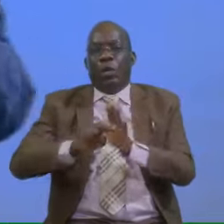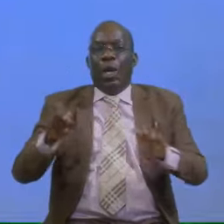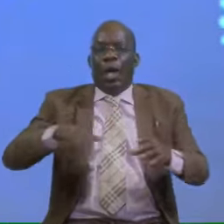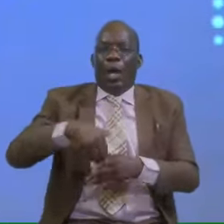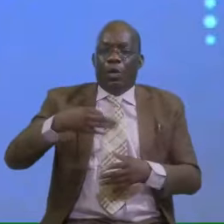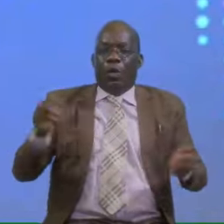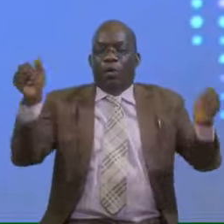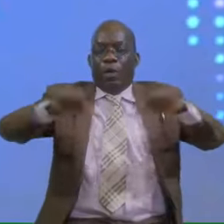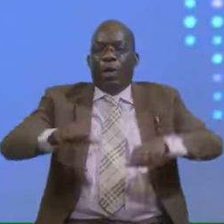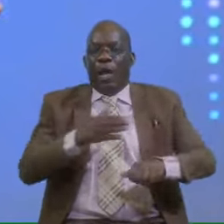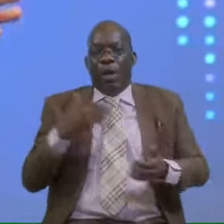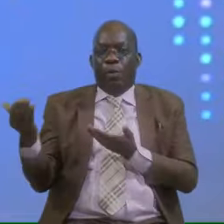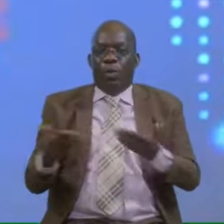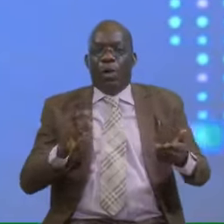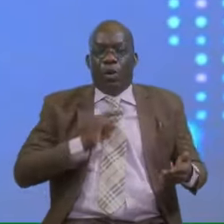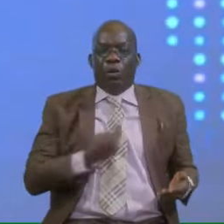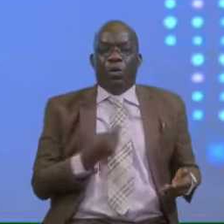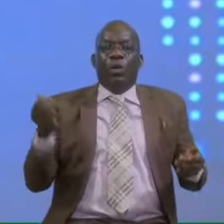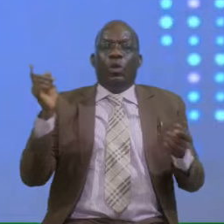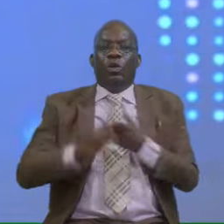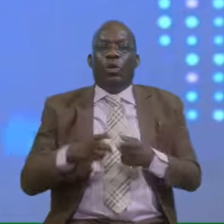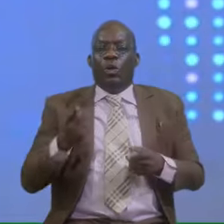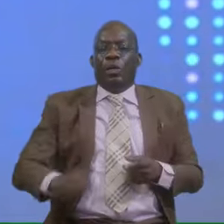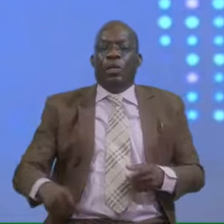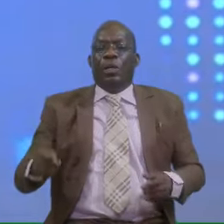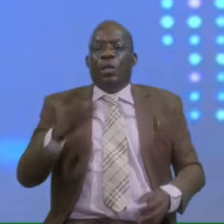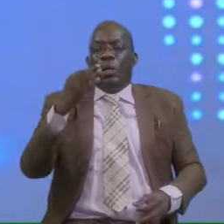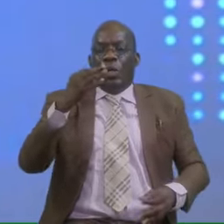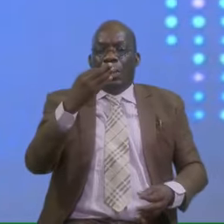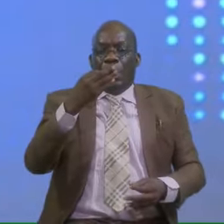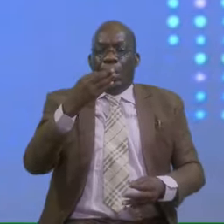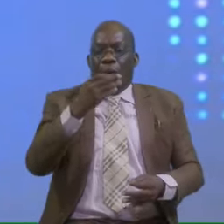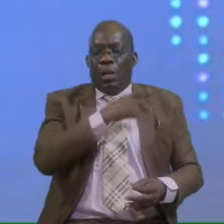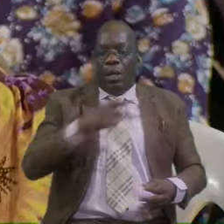and bring us into the kingdom of God.